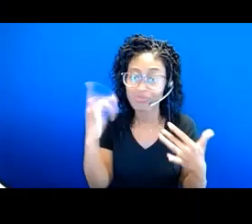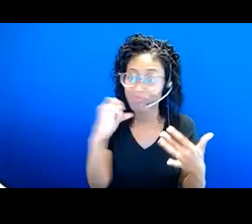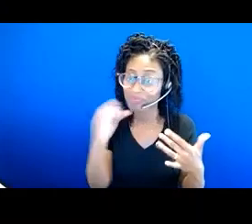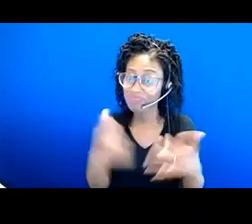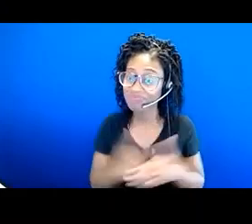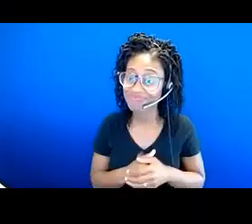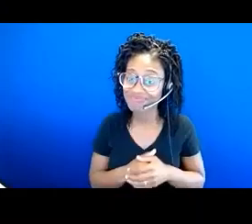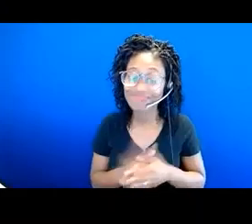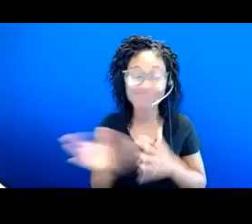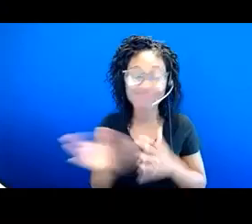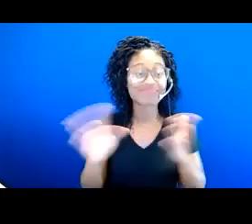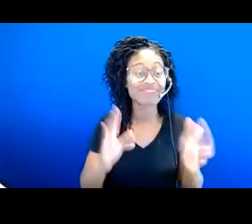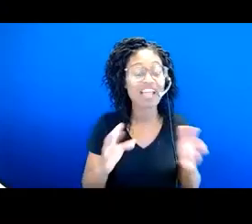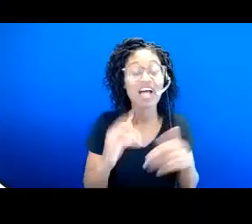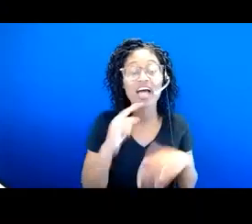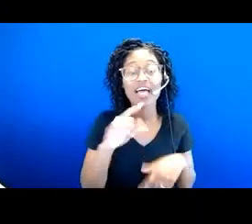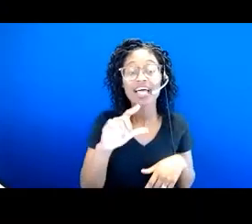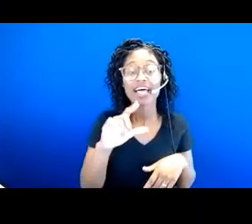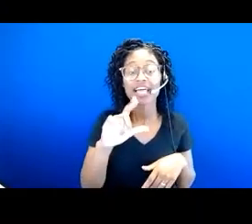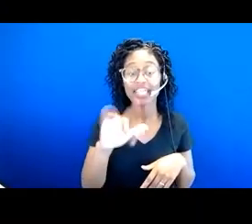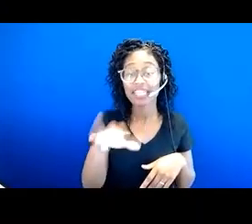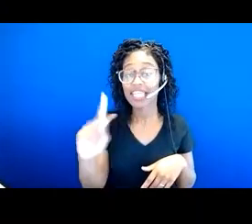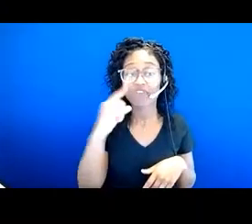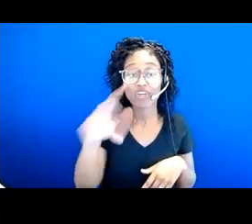that actually has an